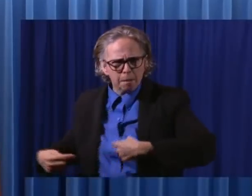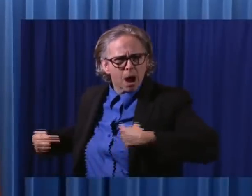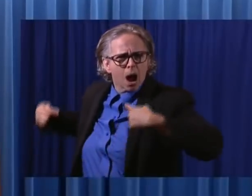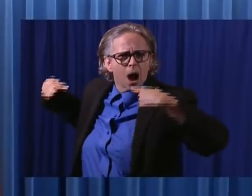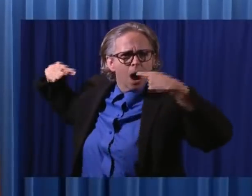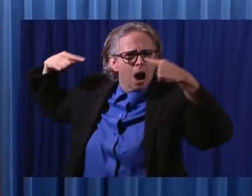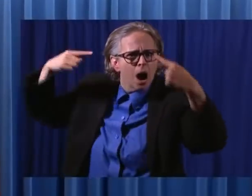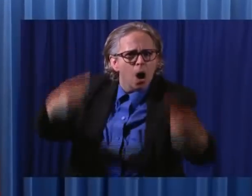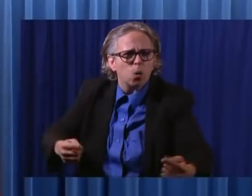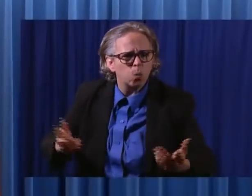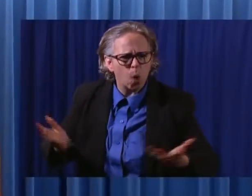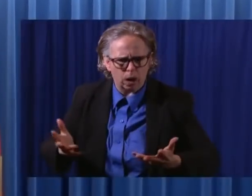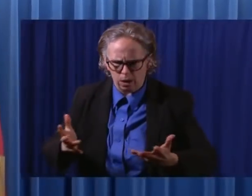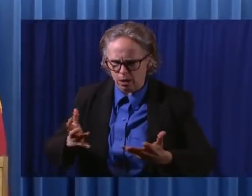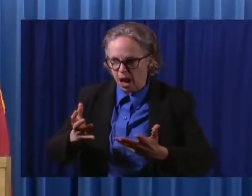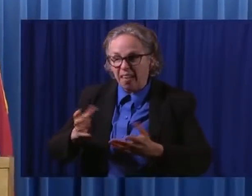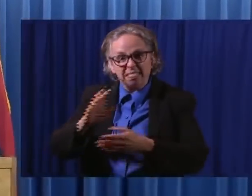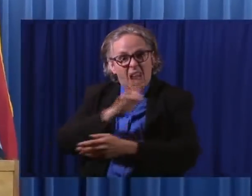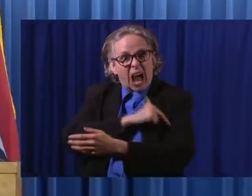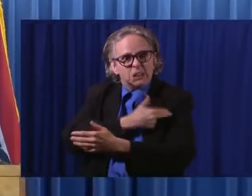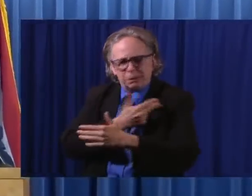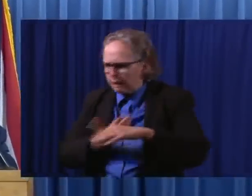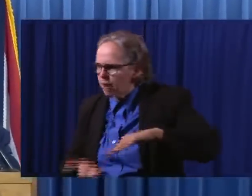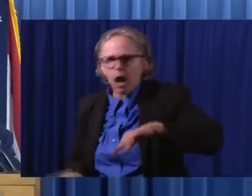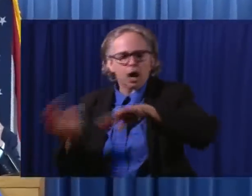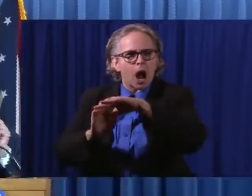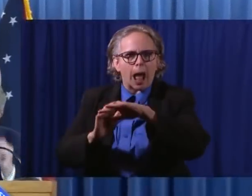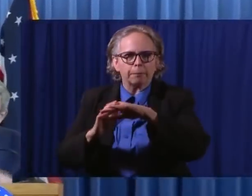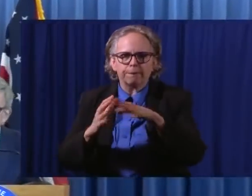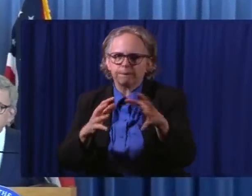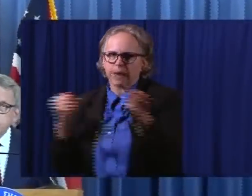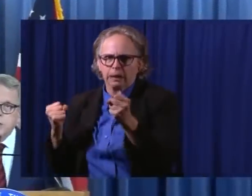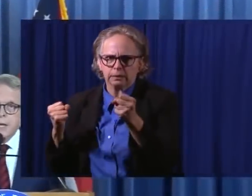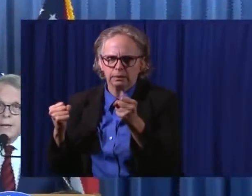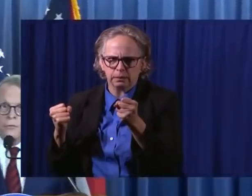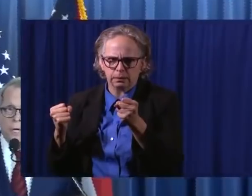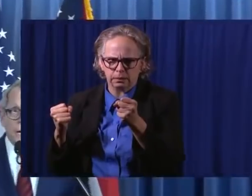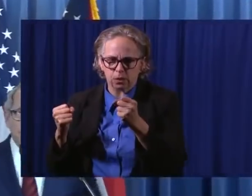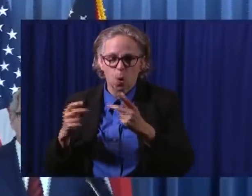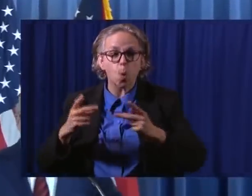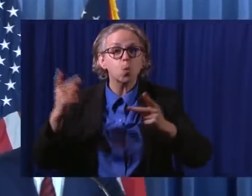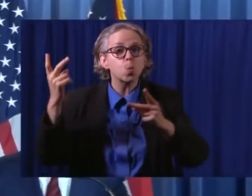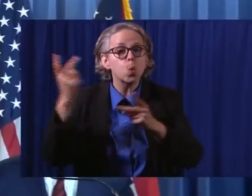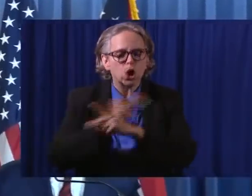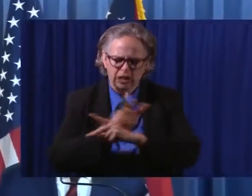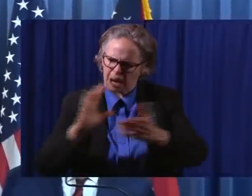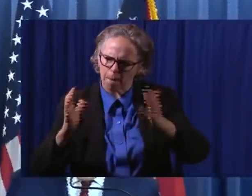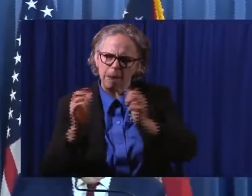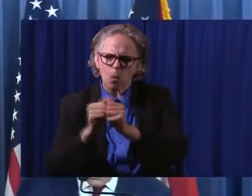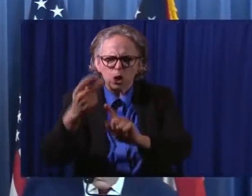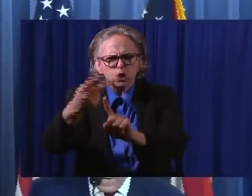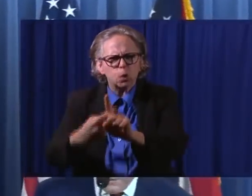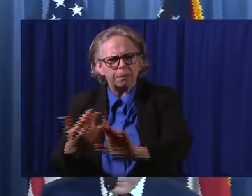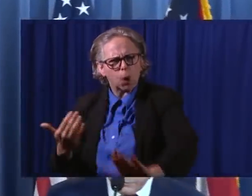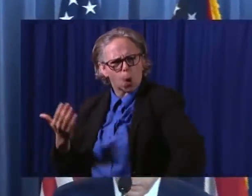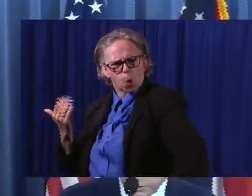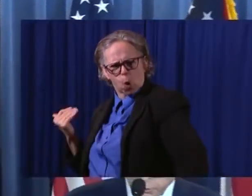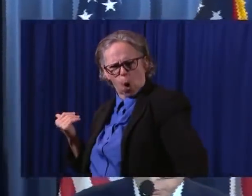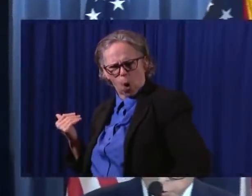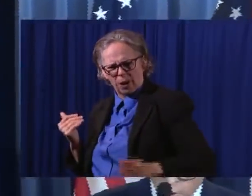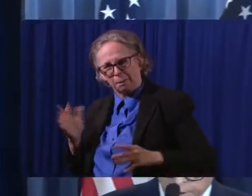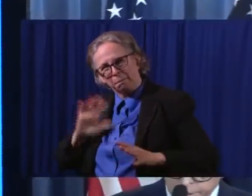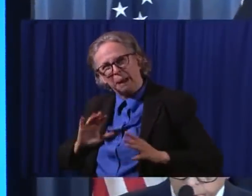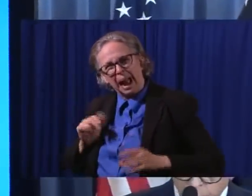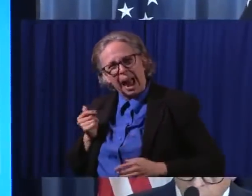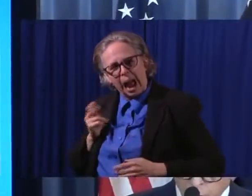for over 2 months. We have to go back since late April was the last time we had this much.